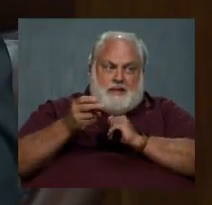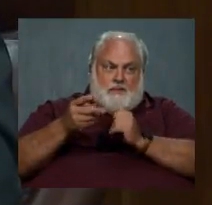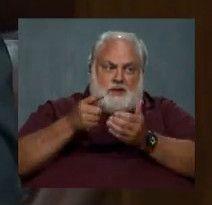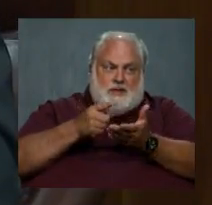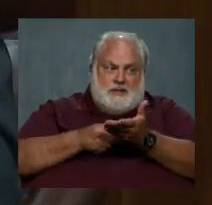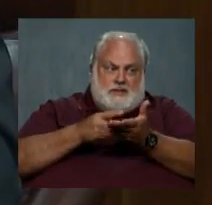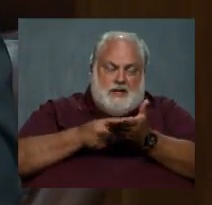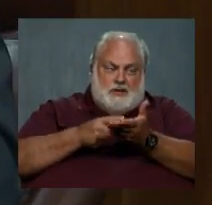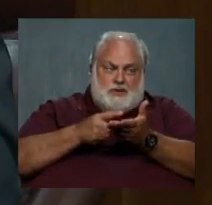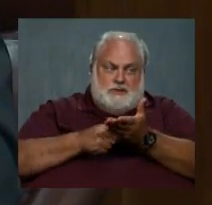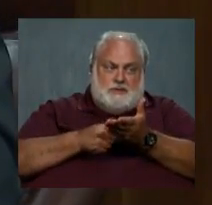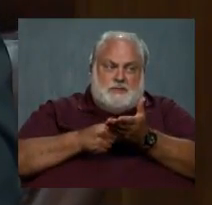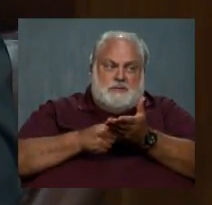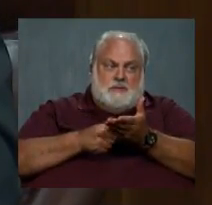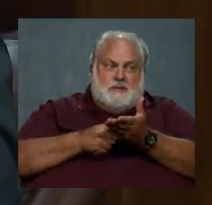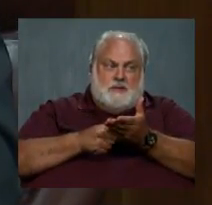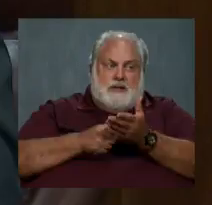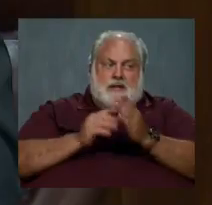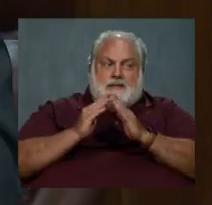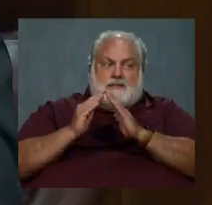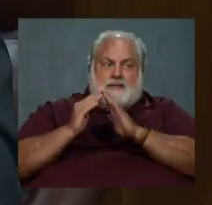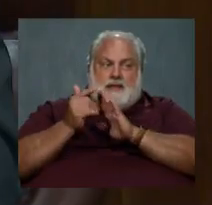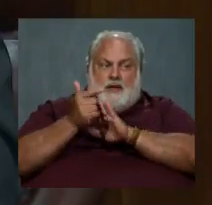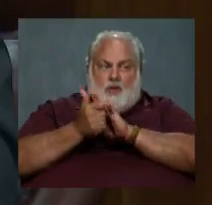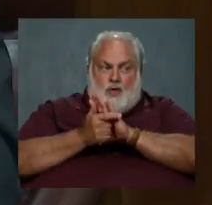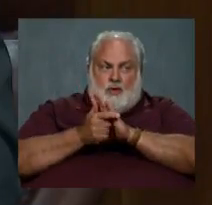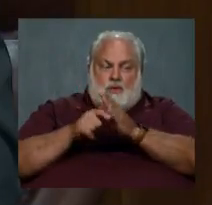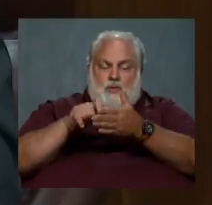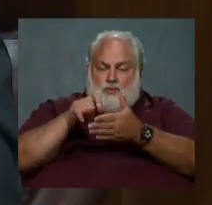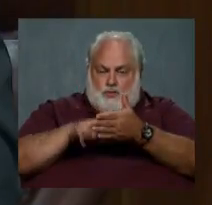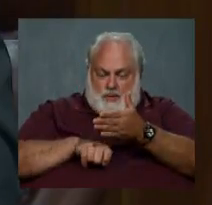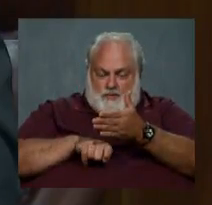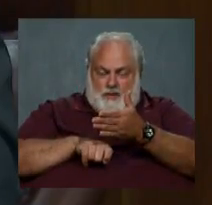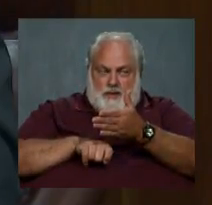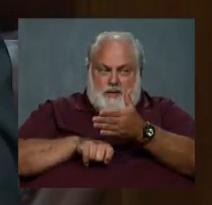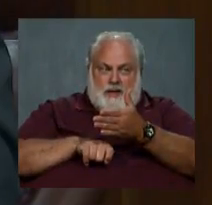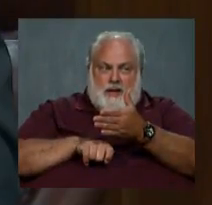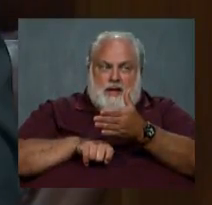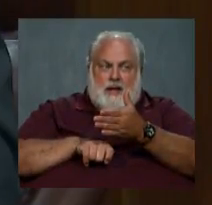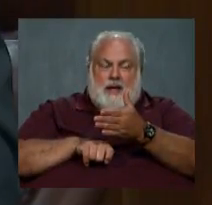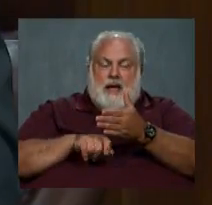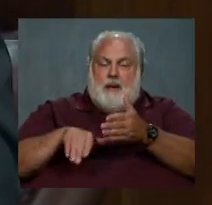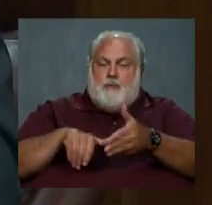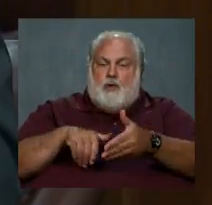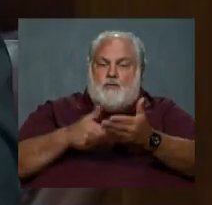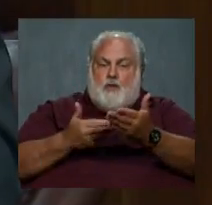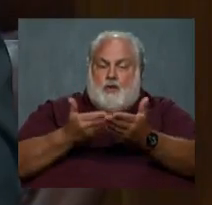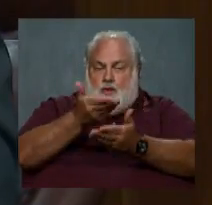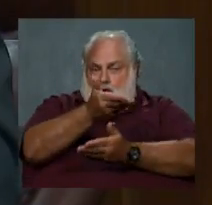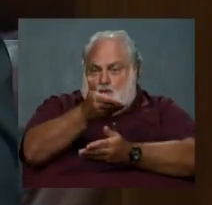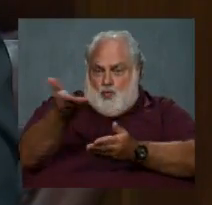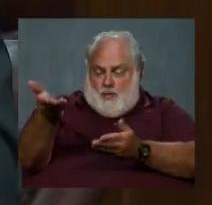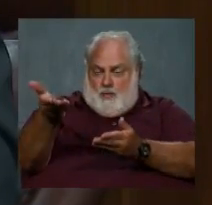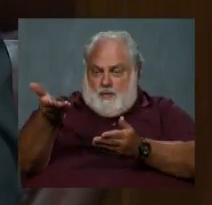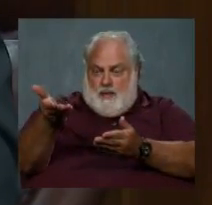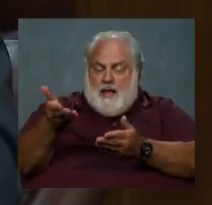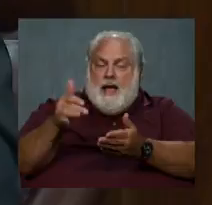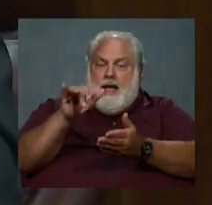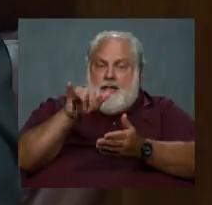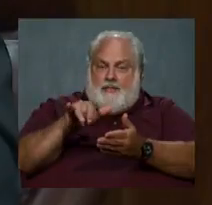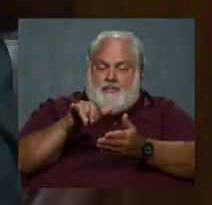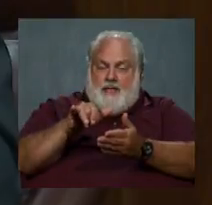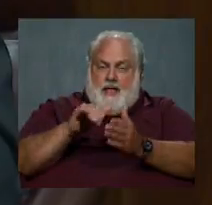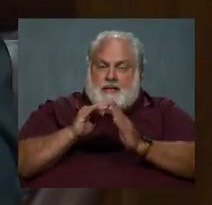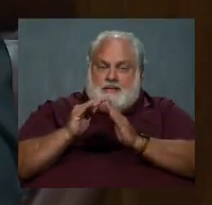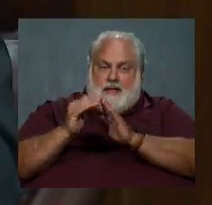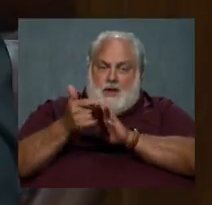discussions, an ordinance was drafted, and an ordinance was put before this group. And